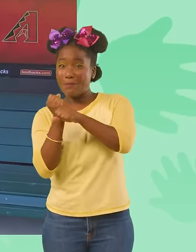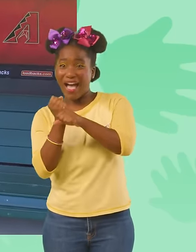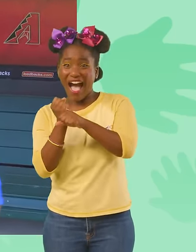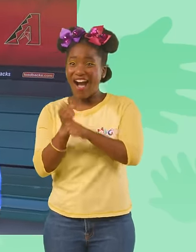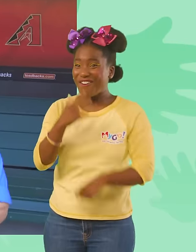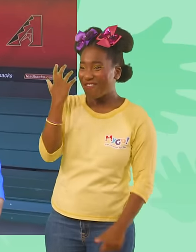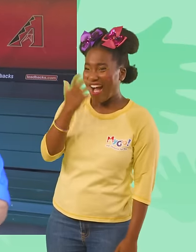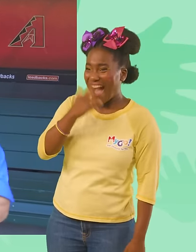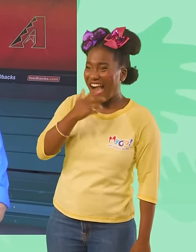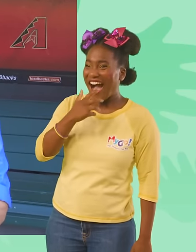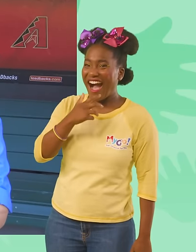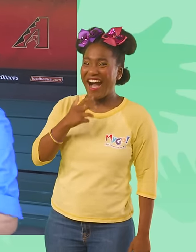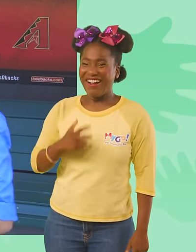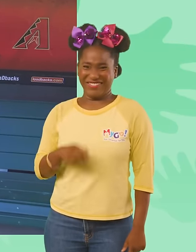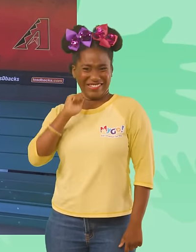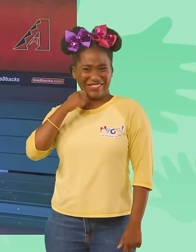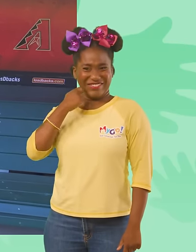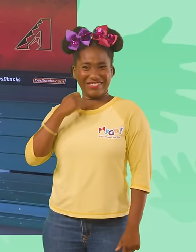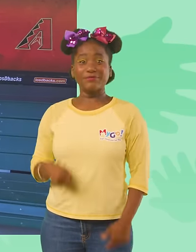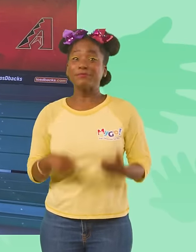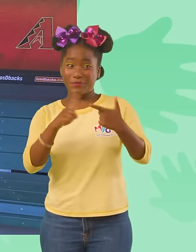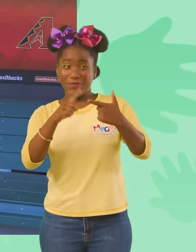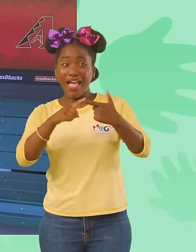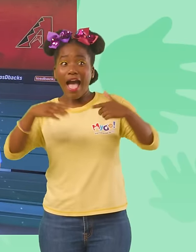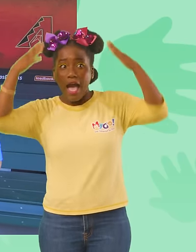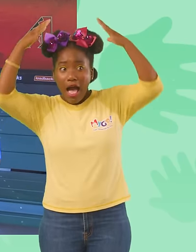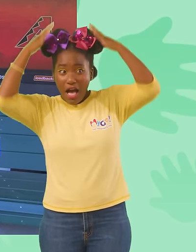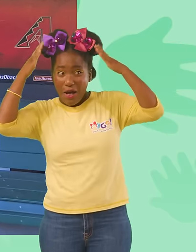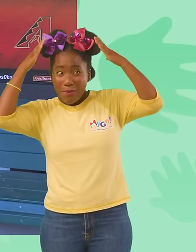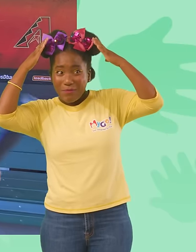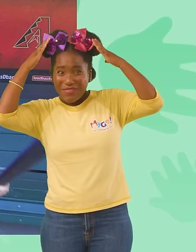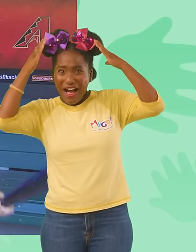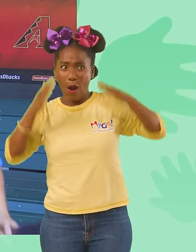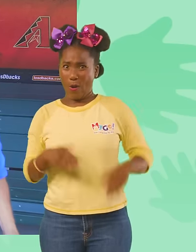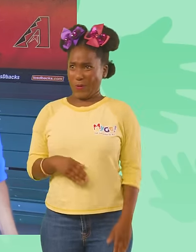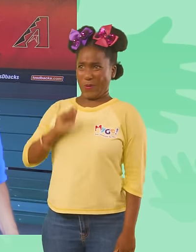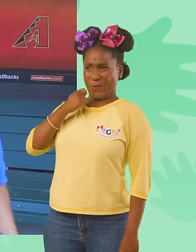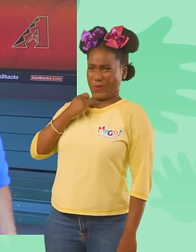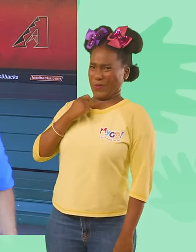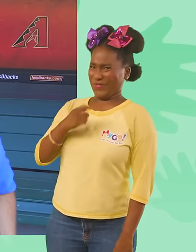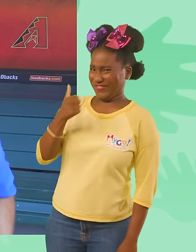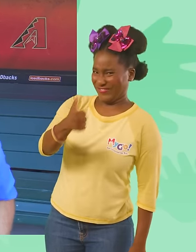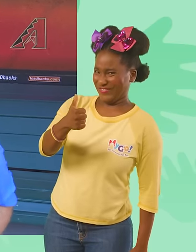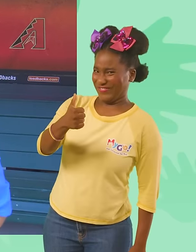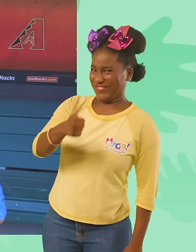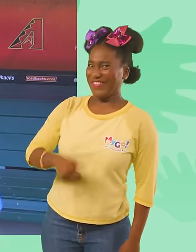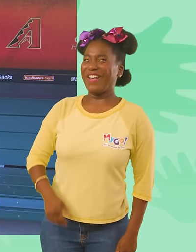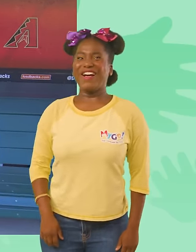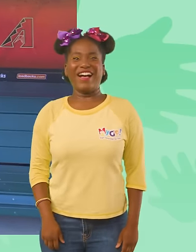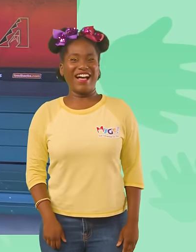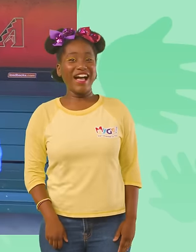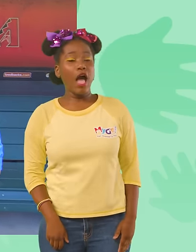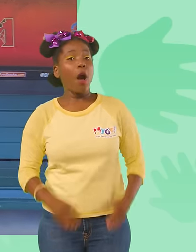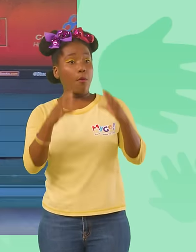out. Pretty cool. And a helmet. Ooh, a helmet. Sweet. All right.